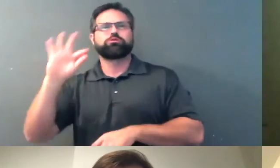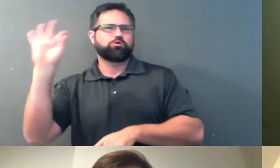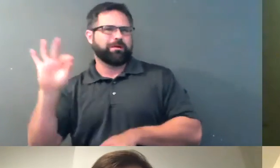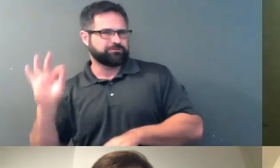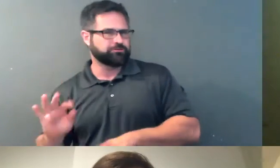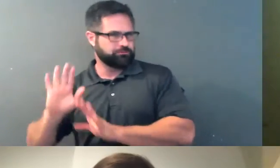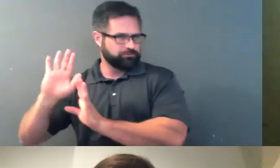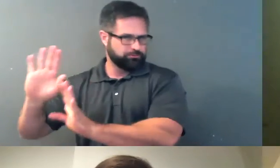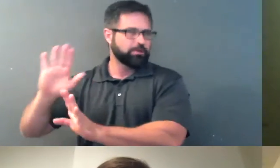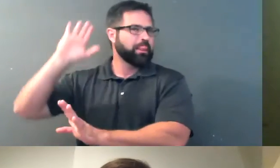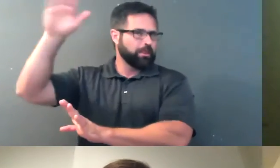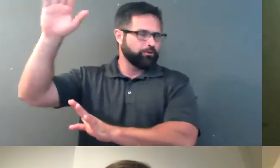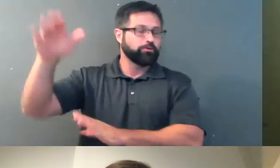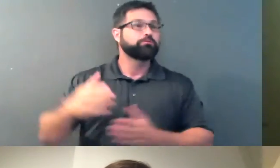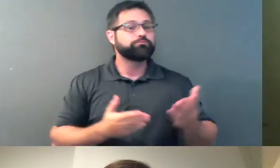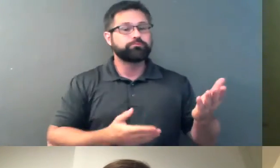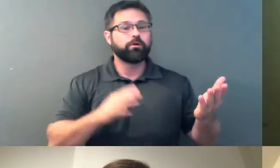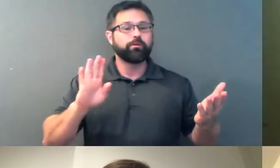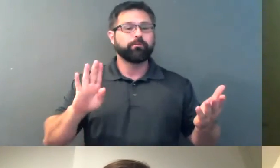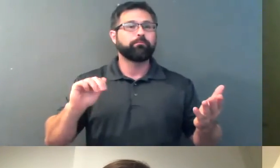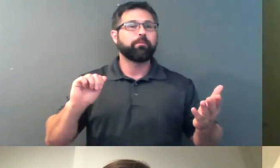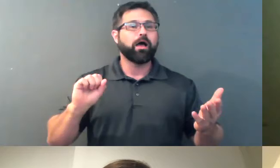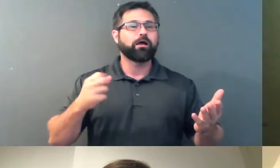Thank you very much.